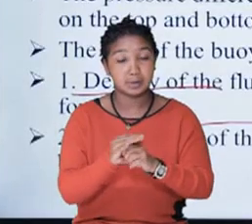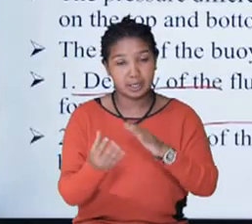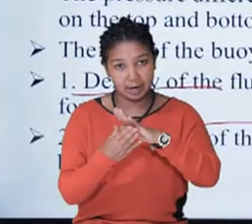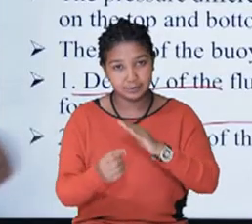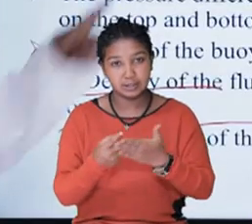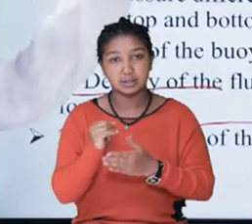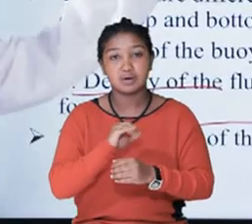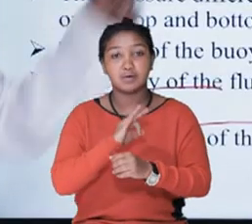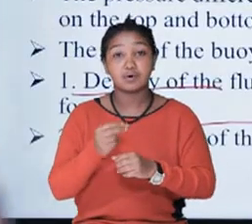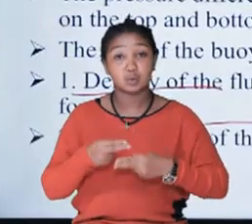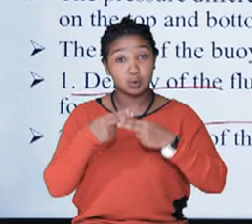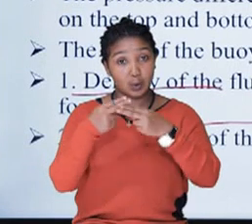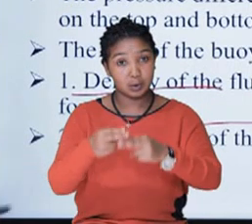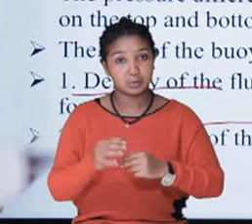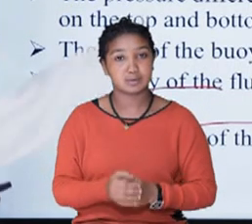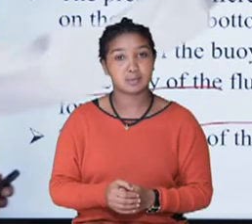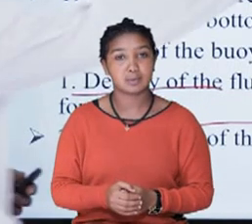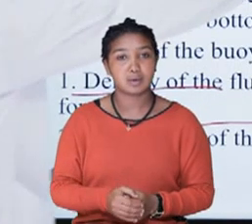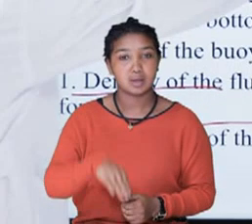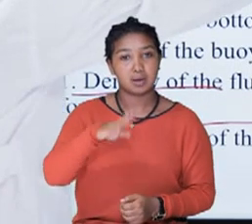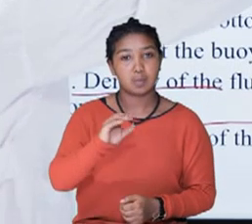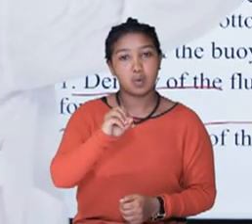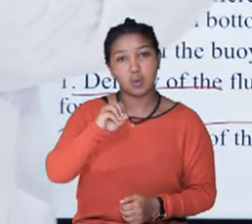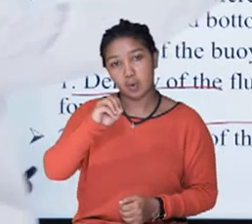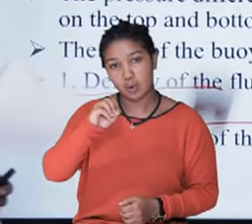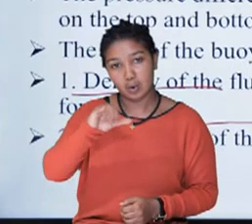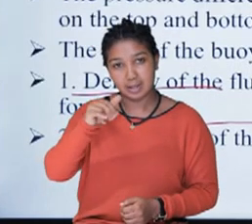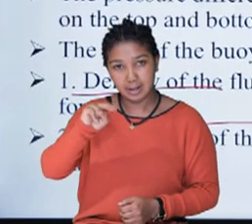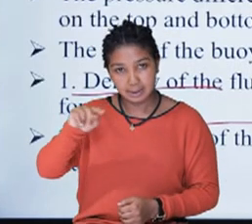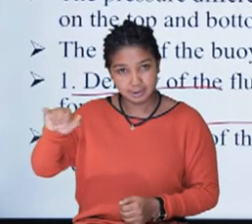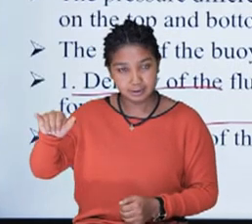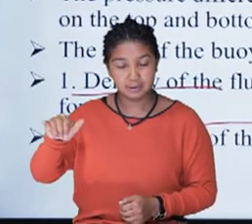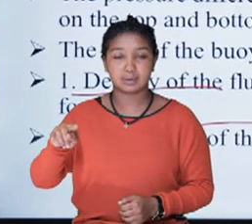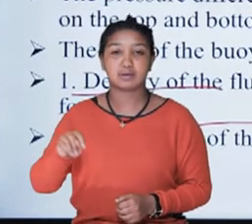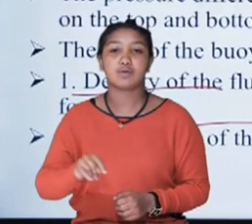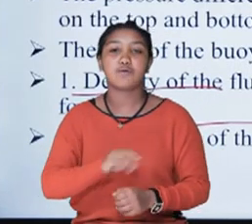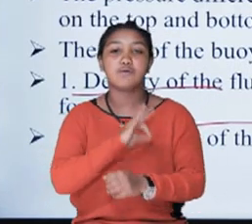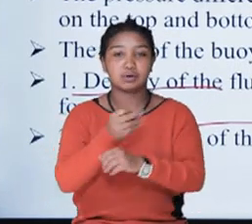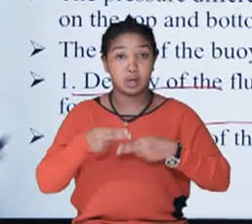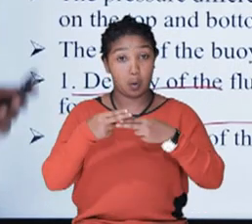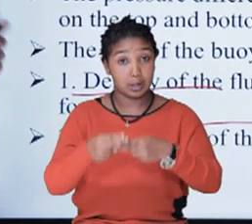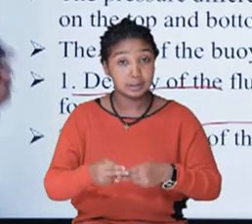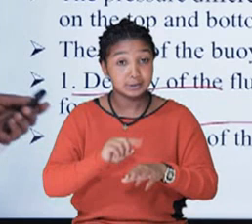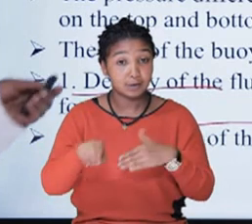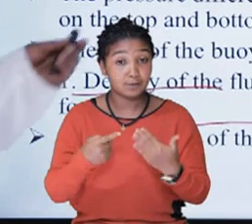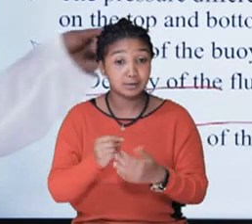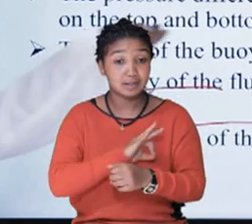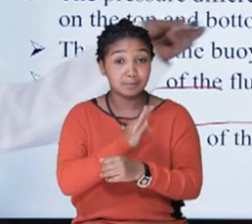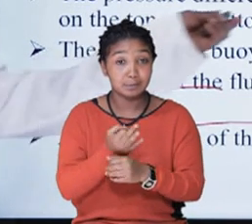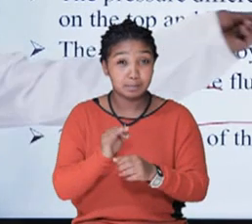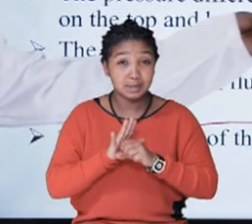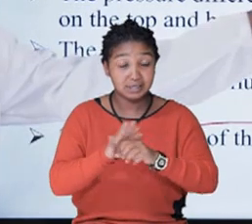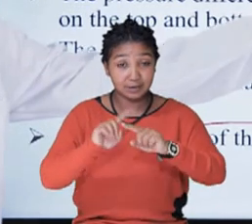against gravity. This force is what we call buoyant force. This force is what we call buoyant force. So